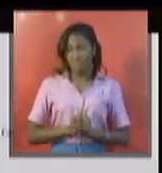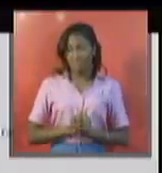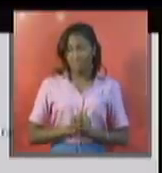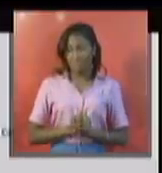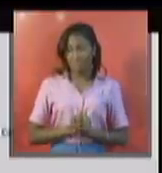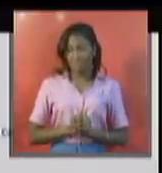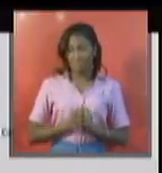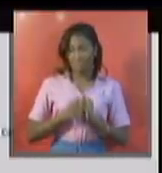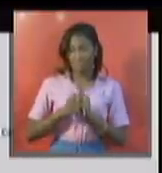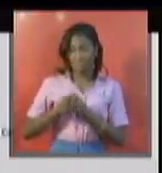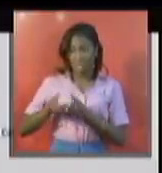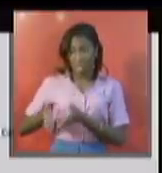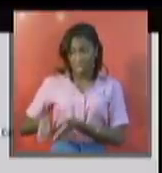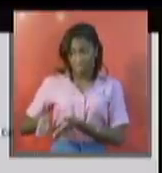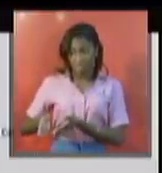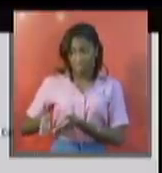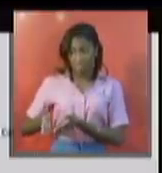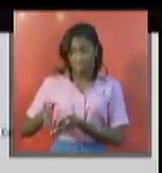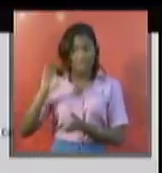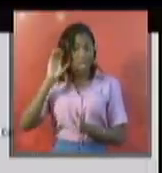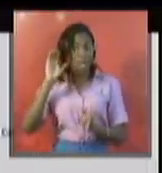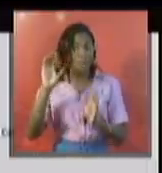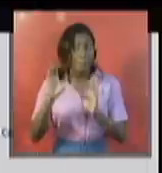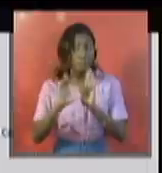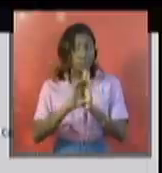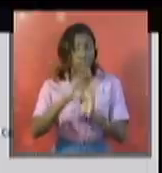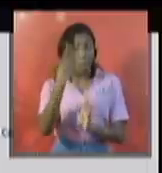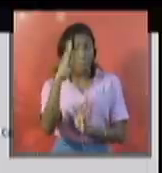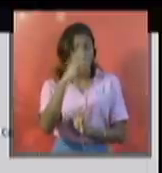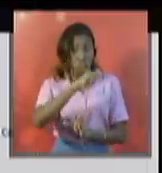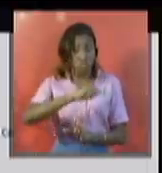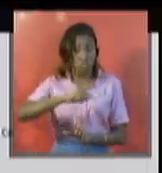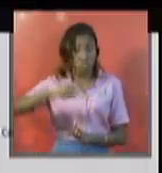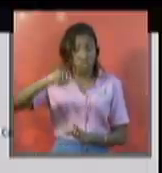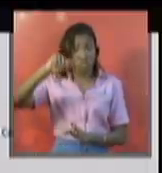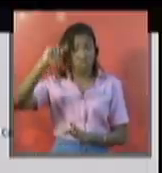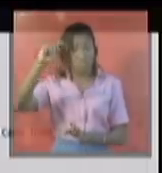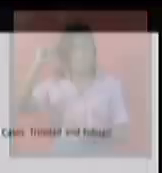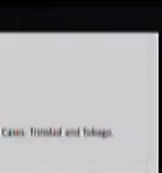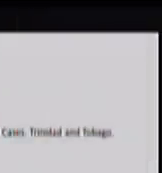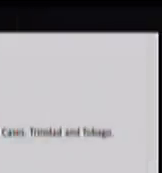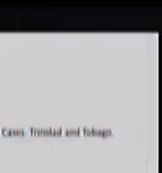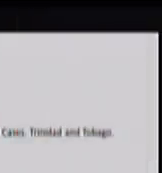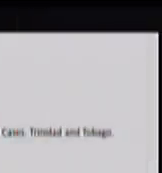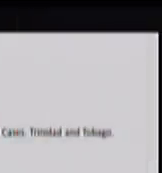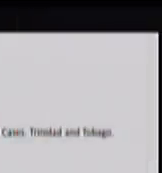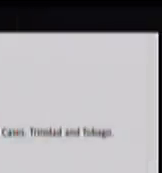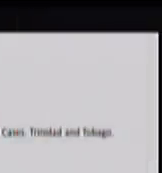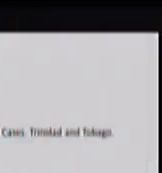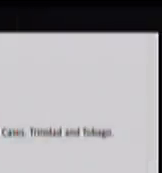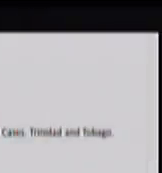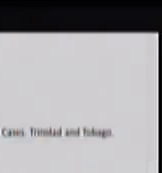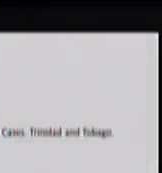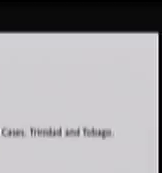The graph on the right is the graph that Dr. Hines would have introduced the country to last week. The graph on the